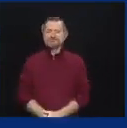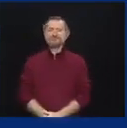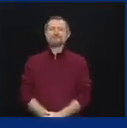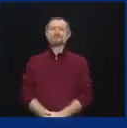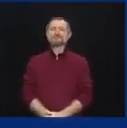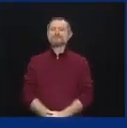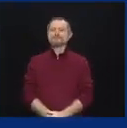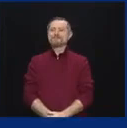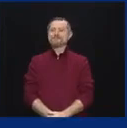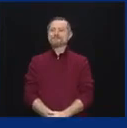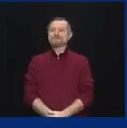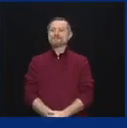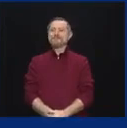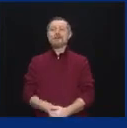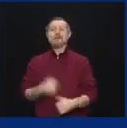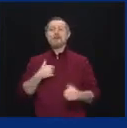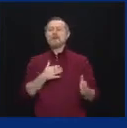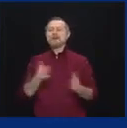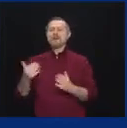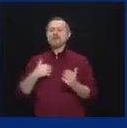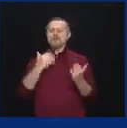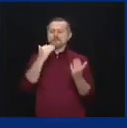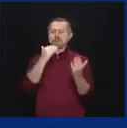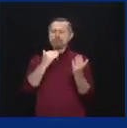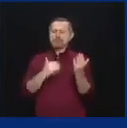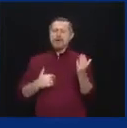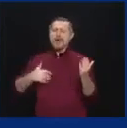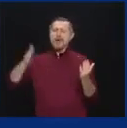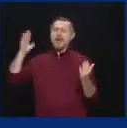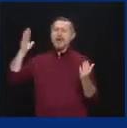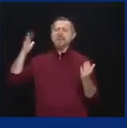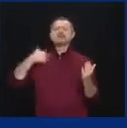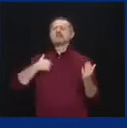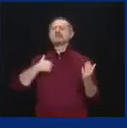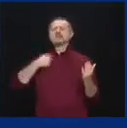And I had a whole speech written for this, but I think I'm just going to wing it.